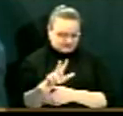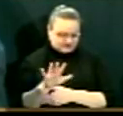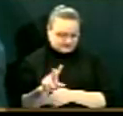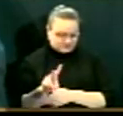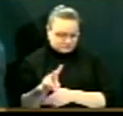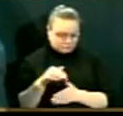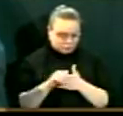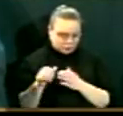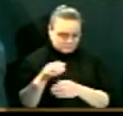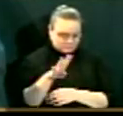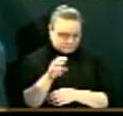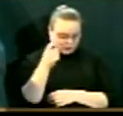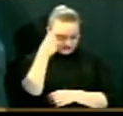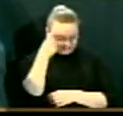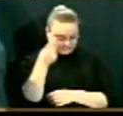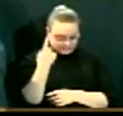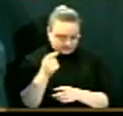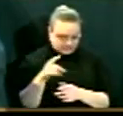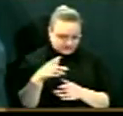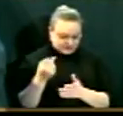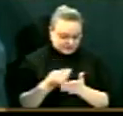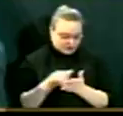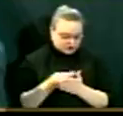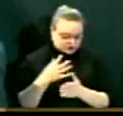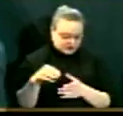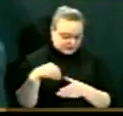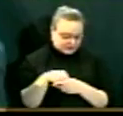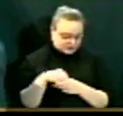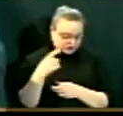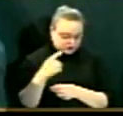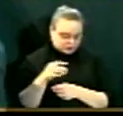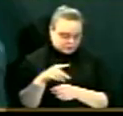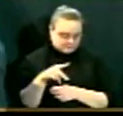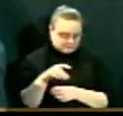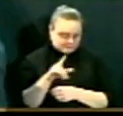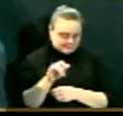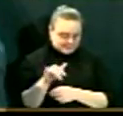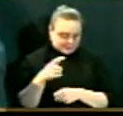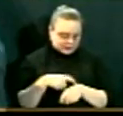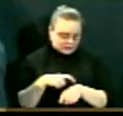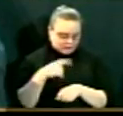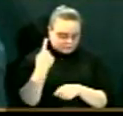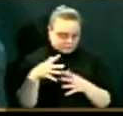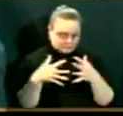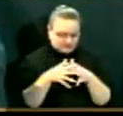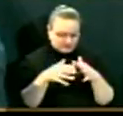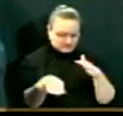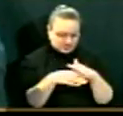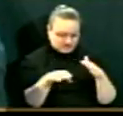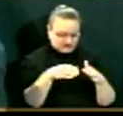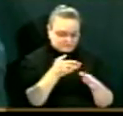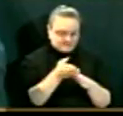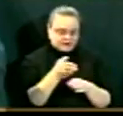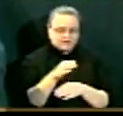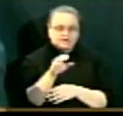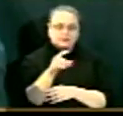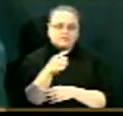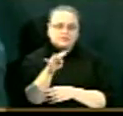$24,452.40 for the purchase and installation of a new scoreboard and play clocks for the football soccer field at Gibbs High School.